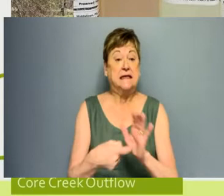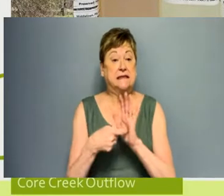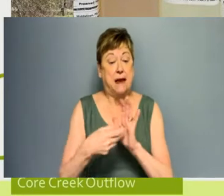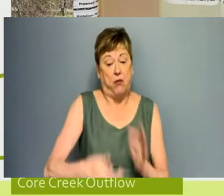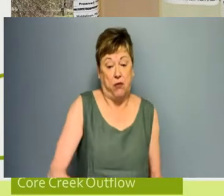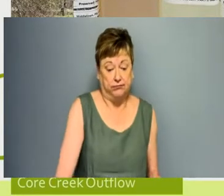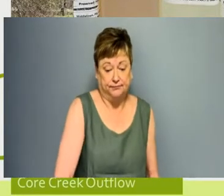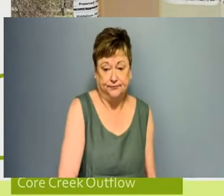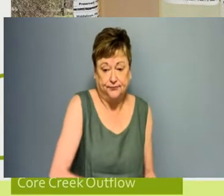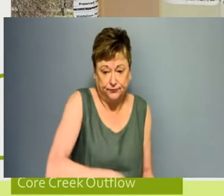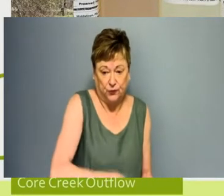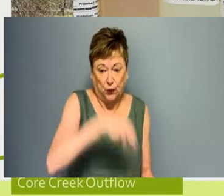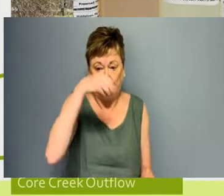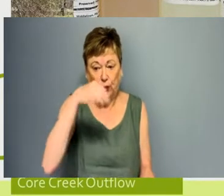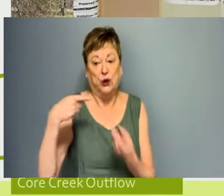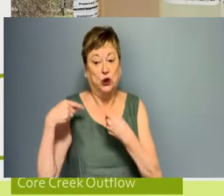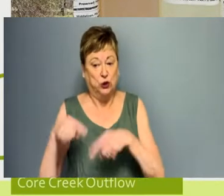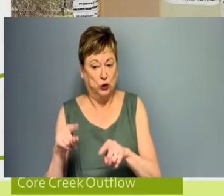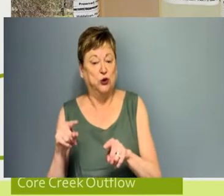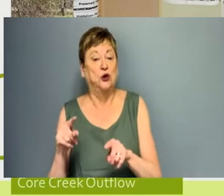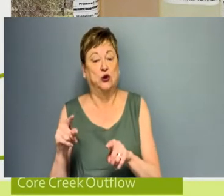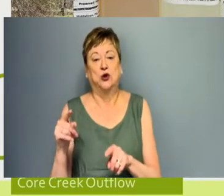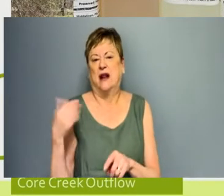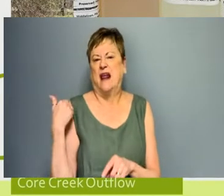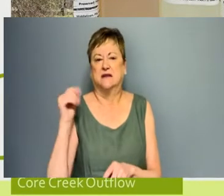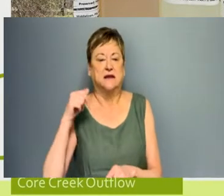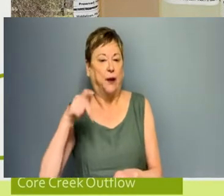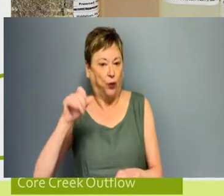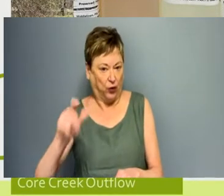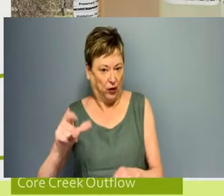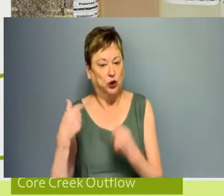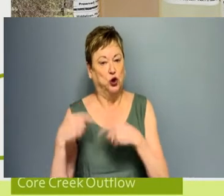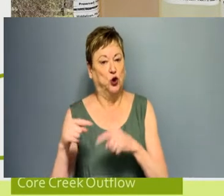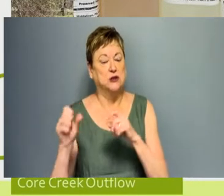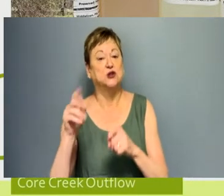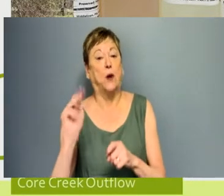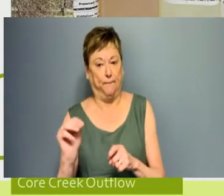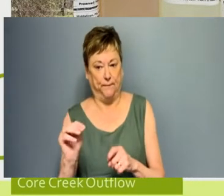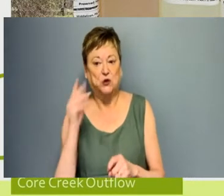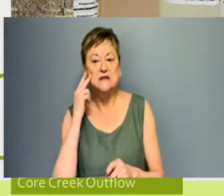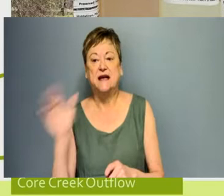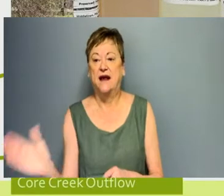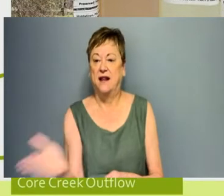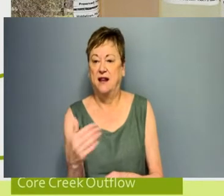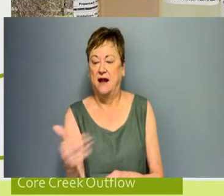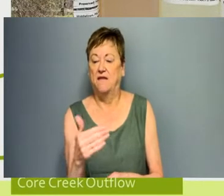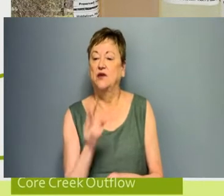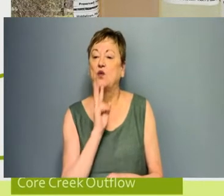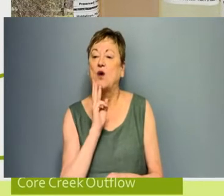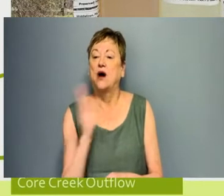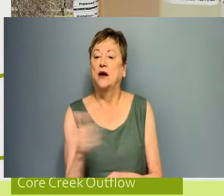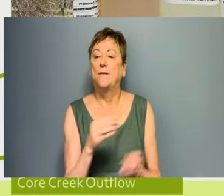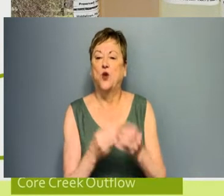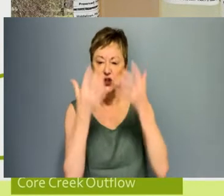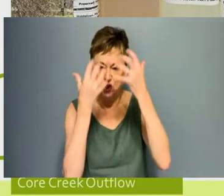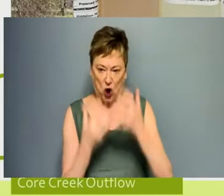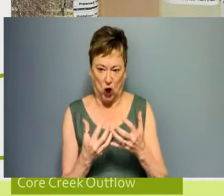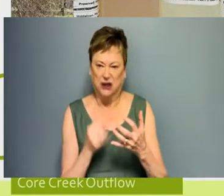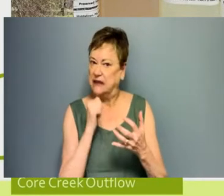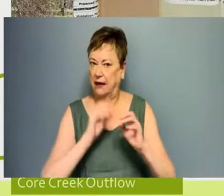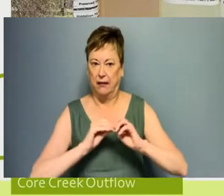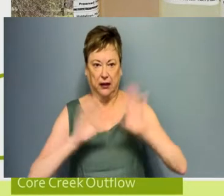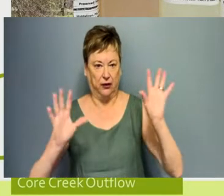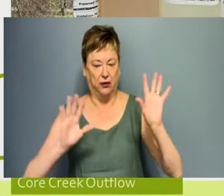this April, during a storm event. And you can see the left-hand side water is much darker and has less clarity than